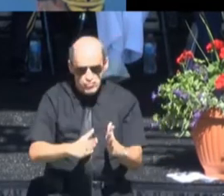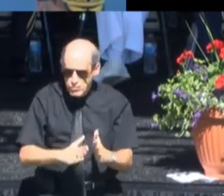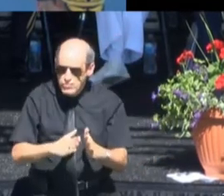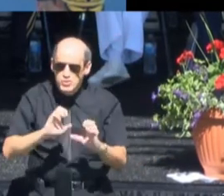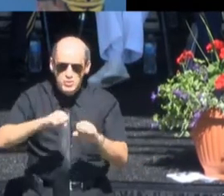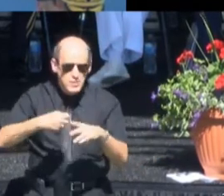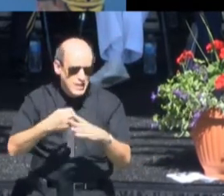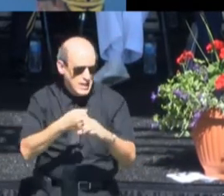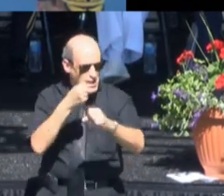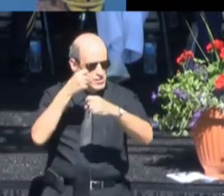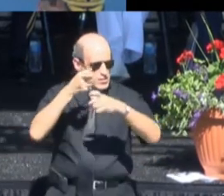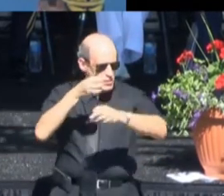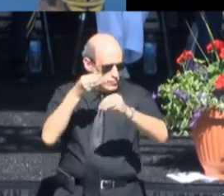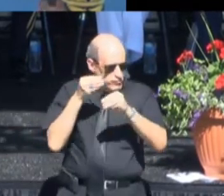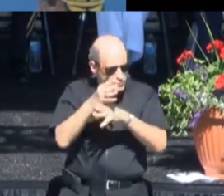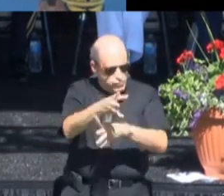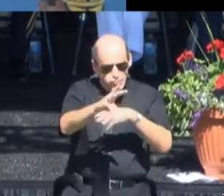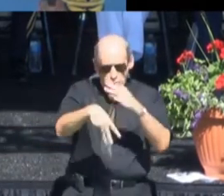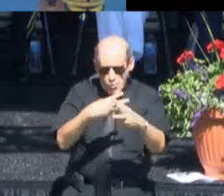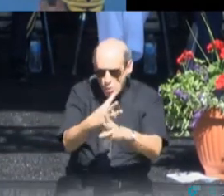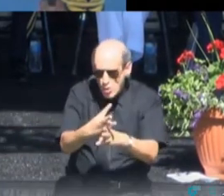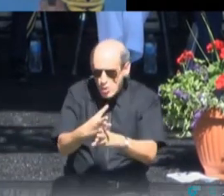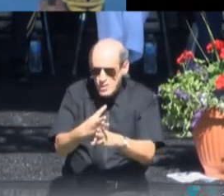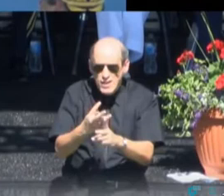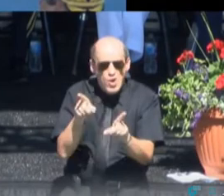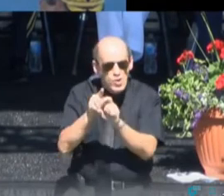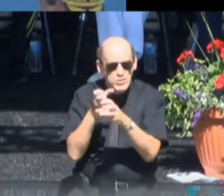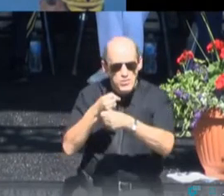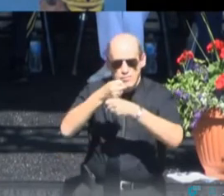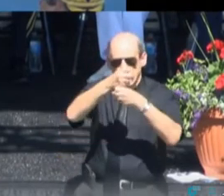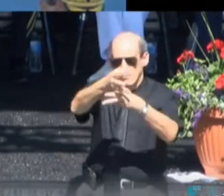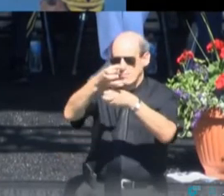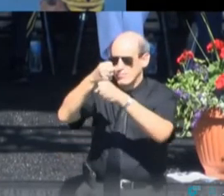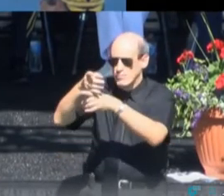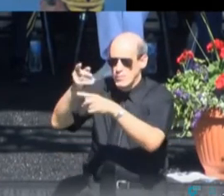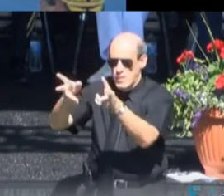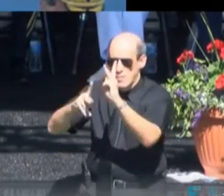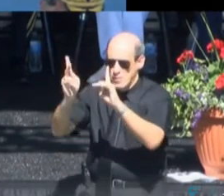make a difference in our world and in the lives of those around you.